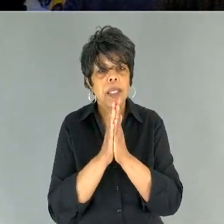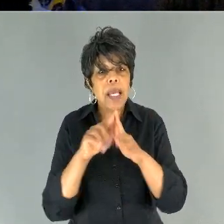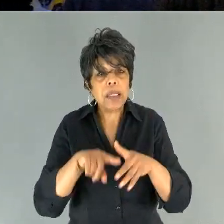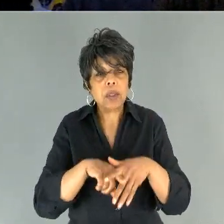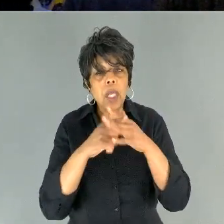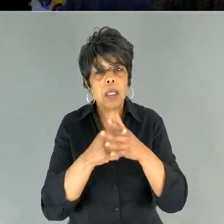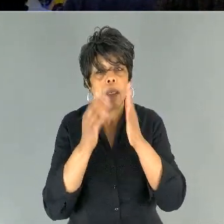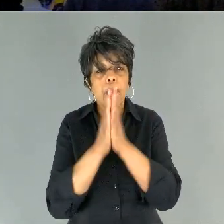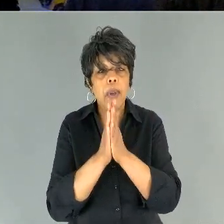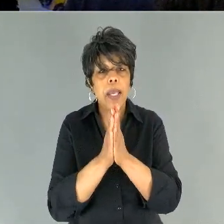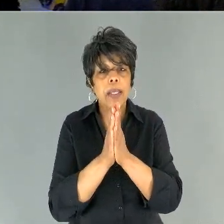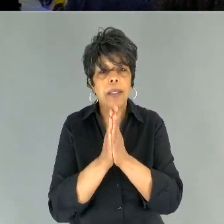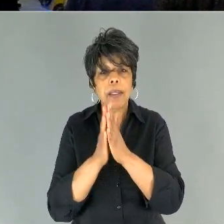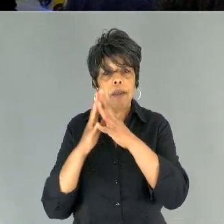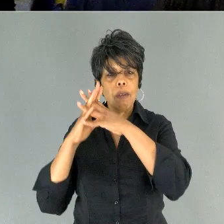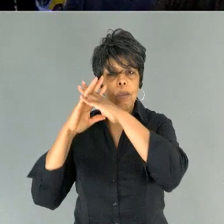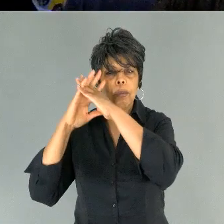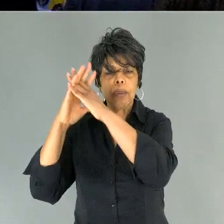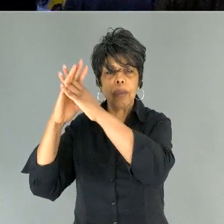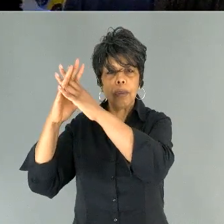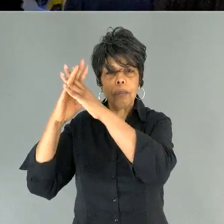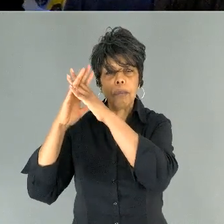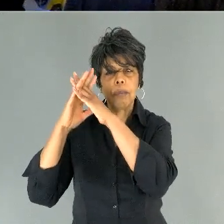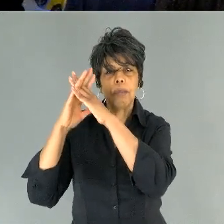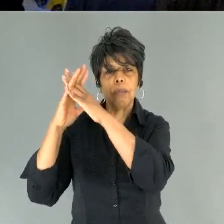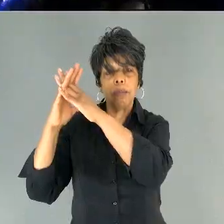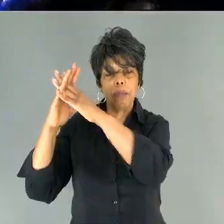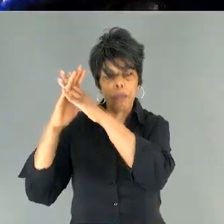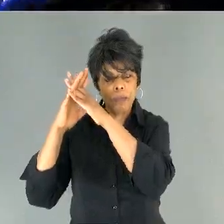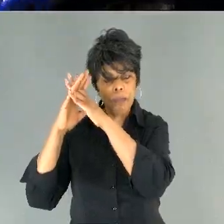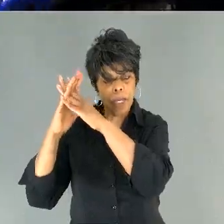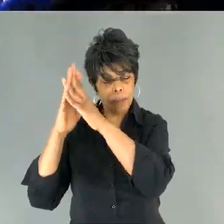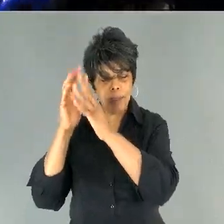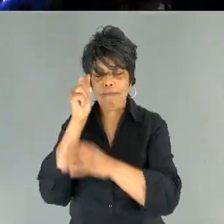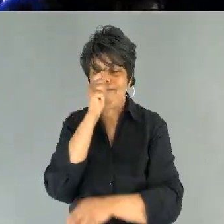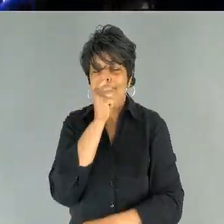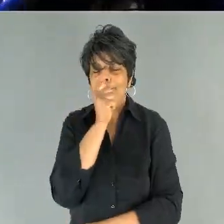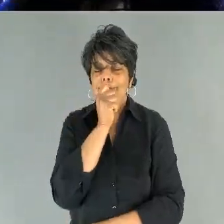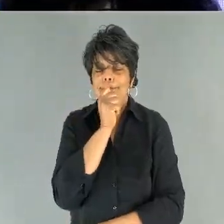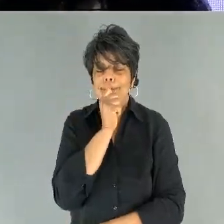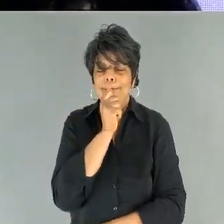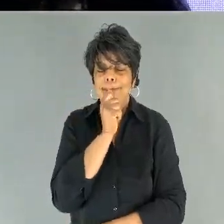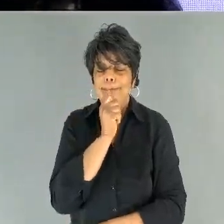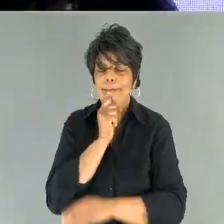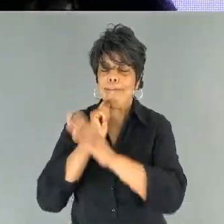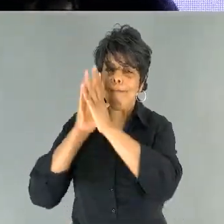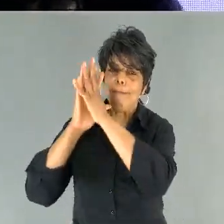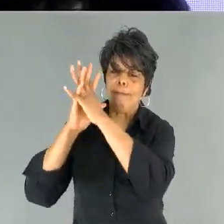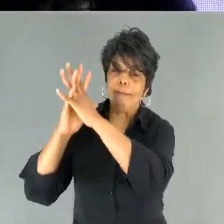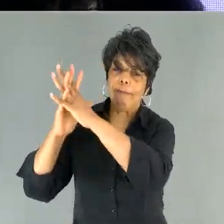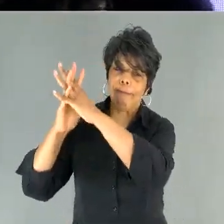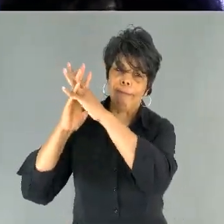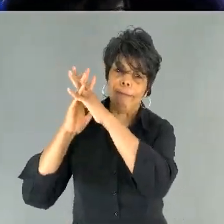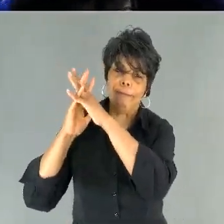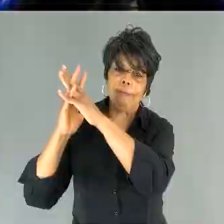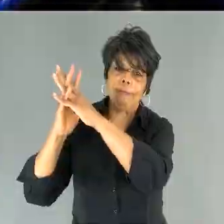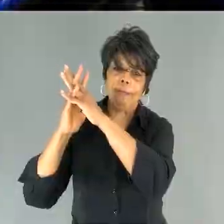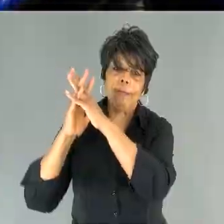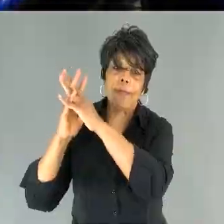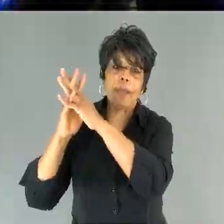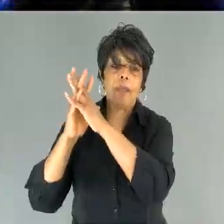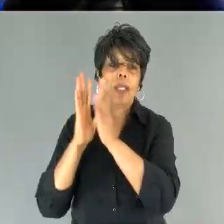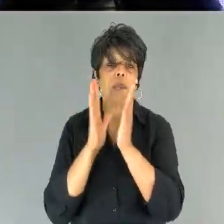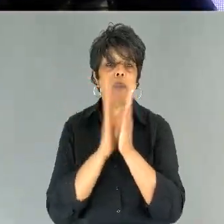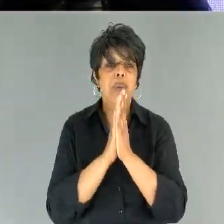middle seat. I want you to intercede. I want you to travail. There is a sacred moment. There is a